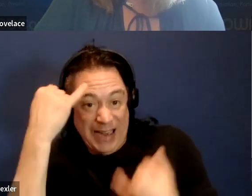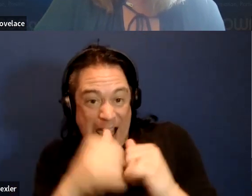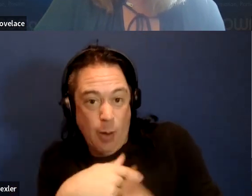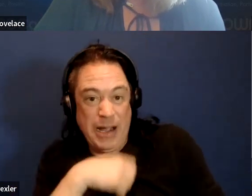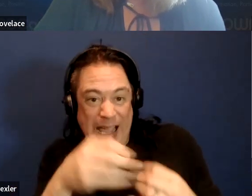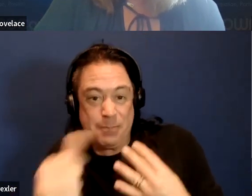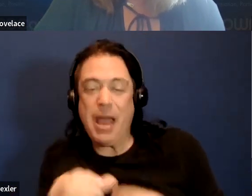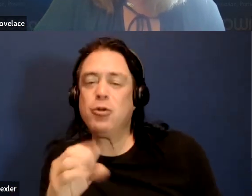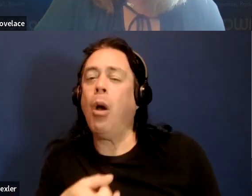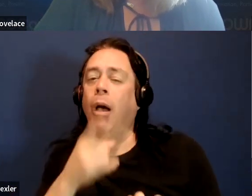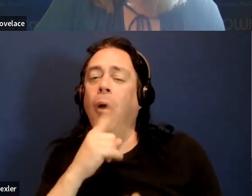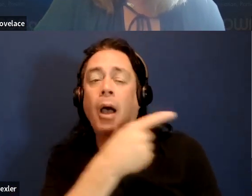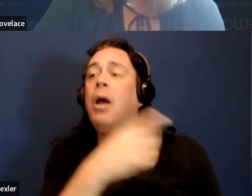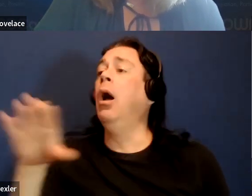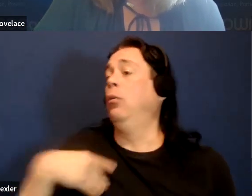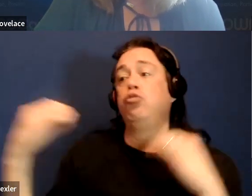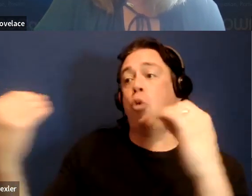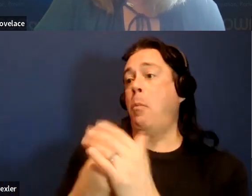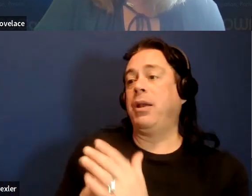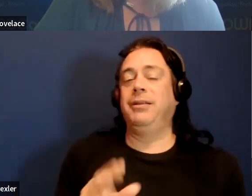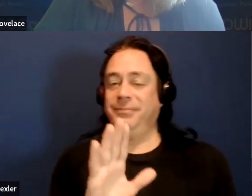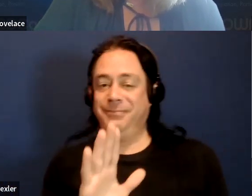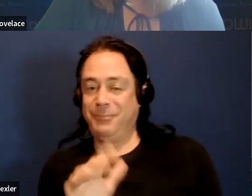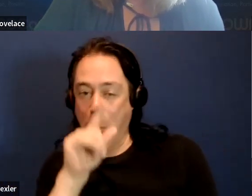let them tell you that there's no money. I just want to say that.